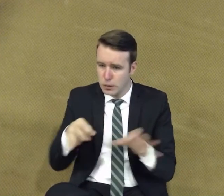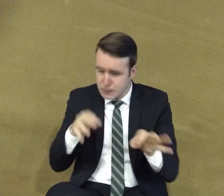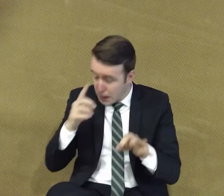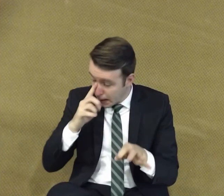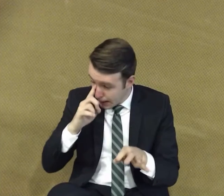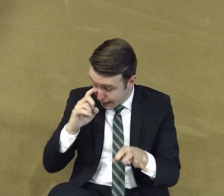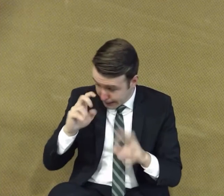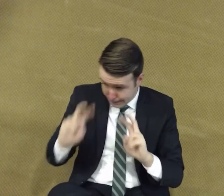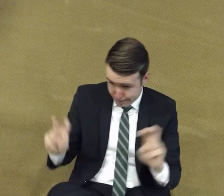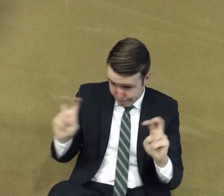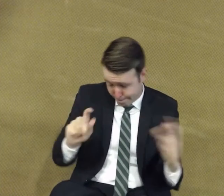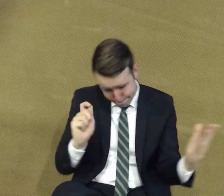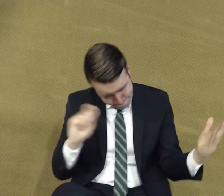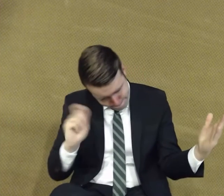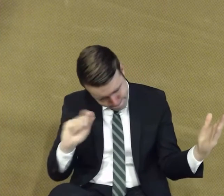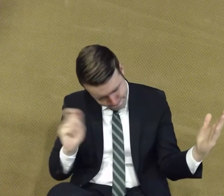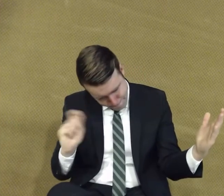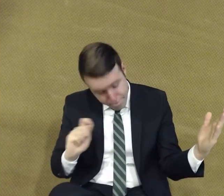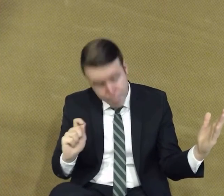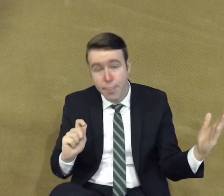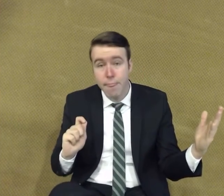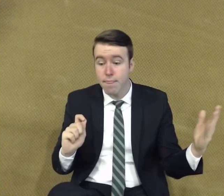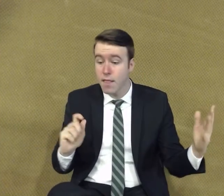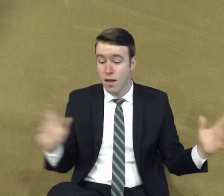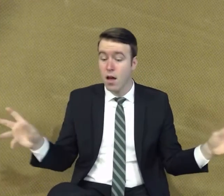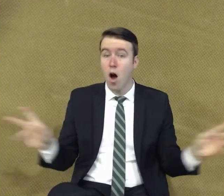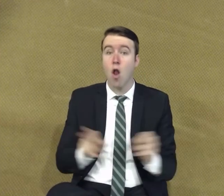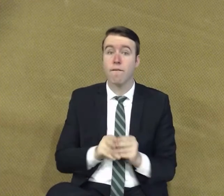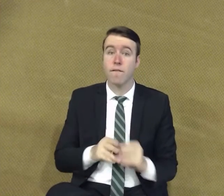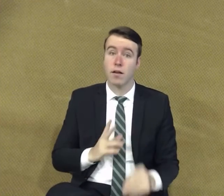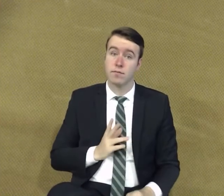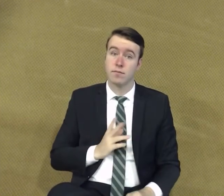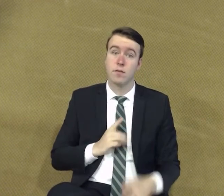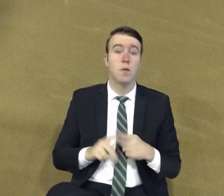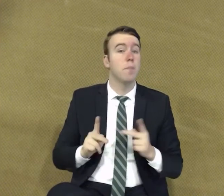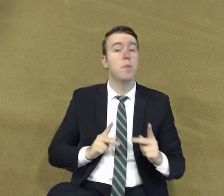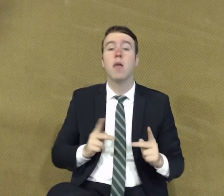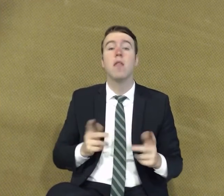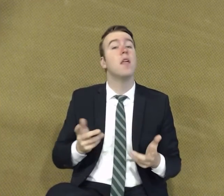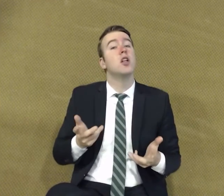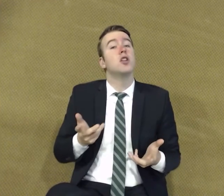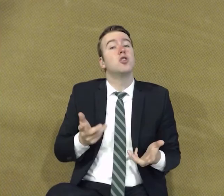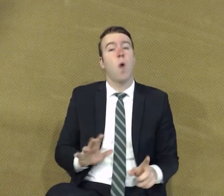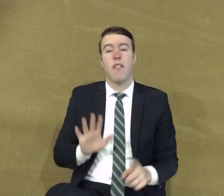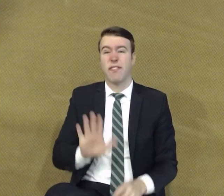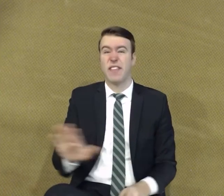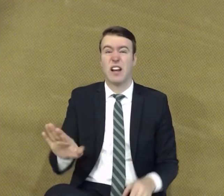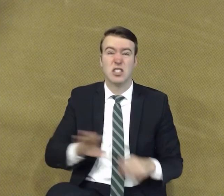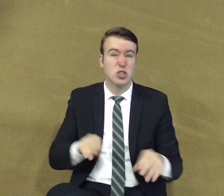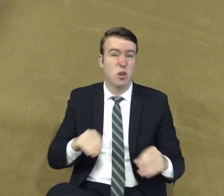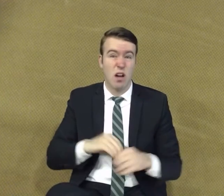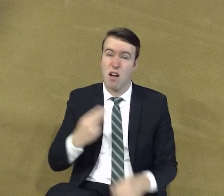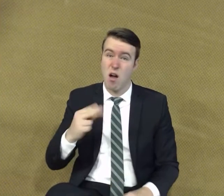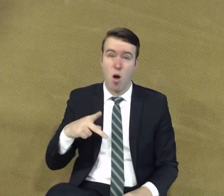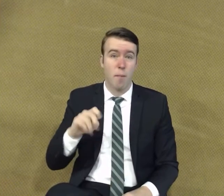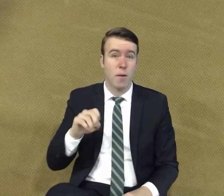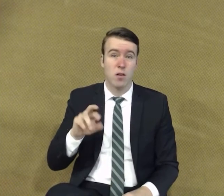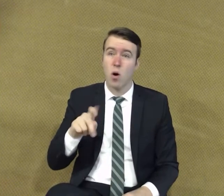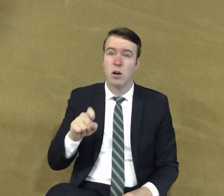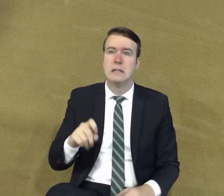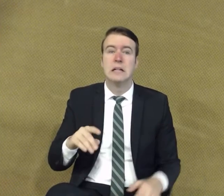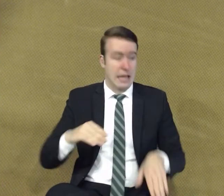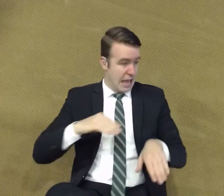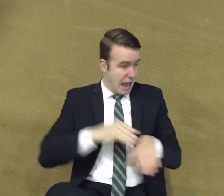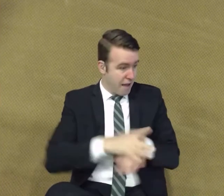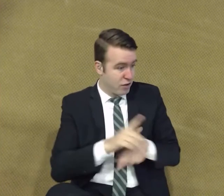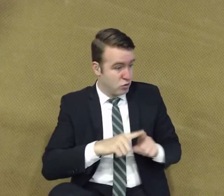fit in with that. All of that, but there are people, they don't want their children in Hope Corps. They don't want them